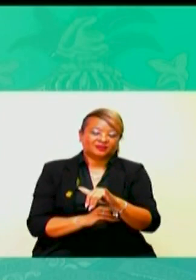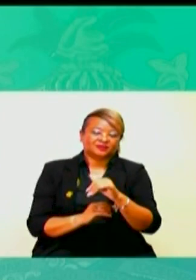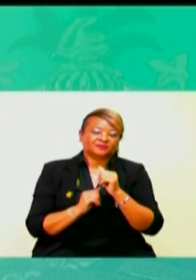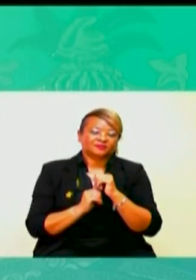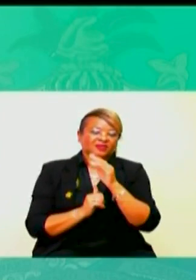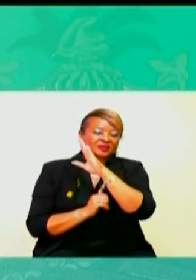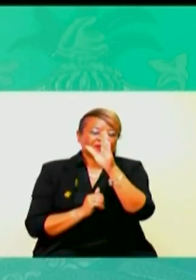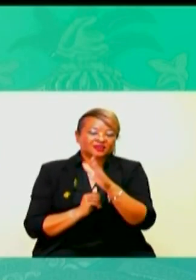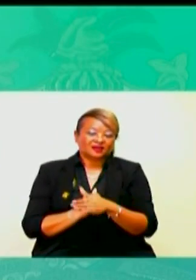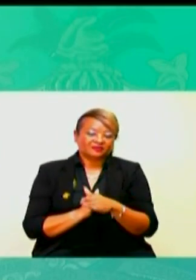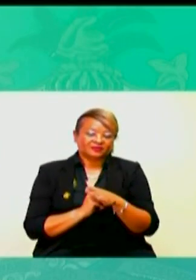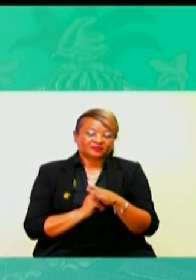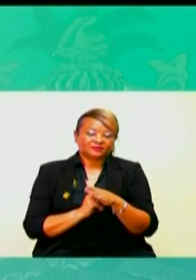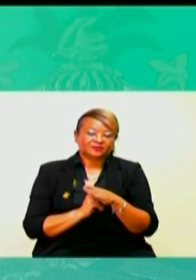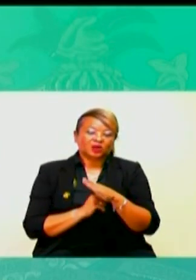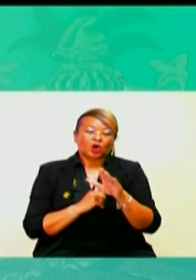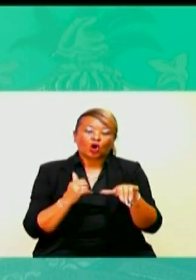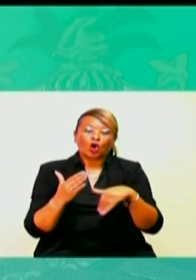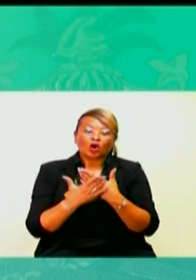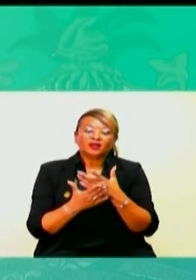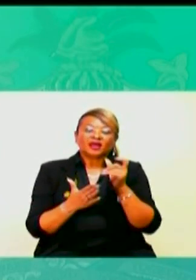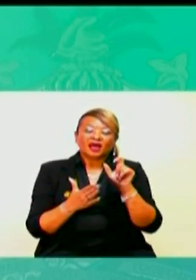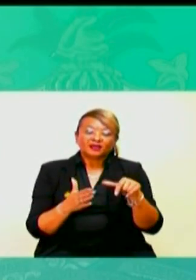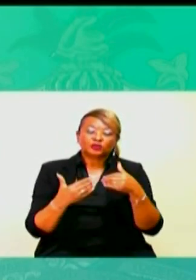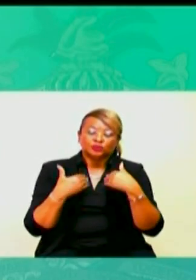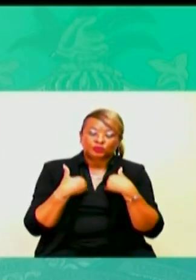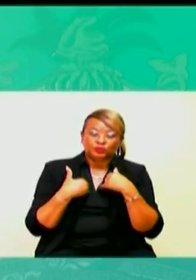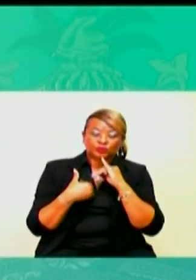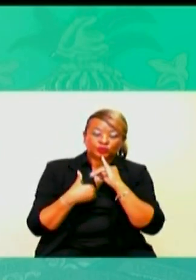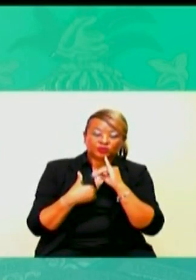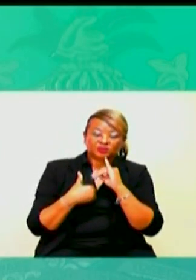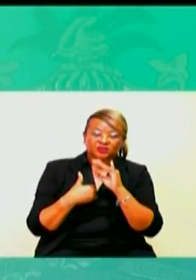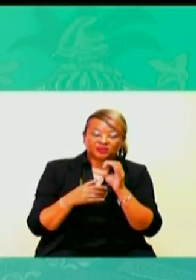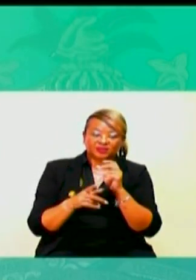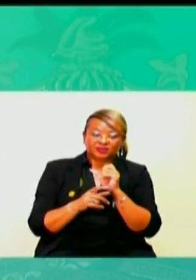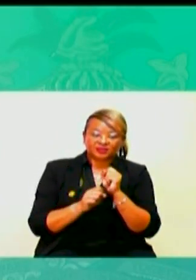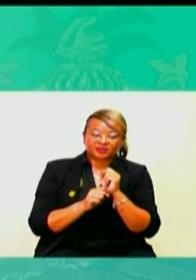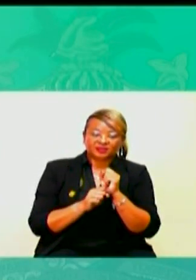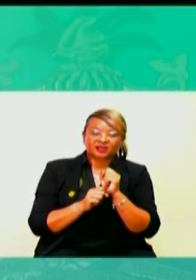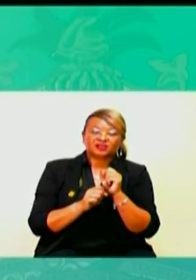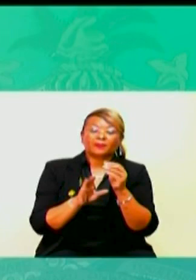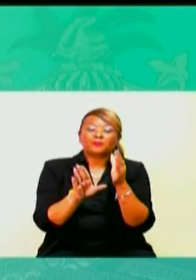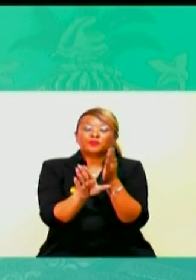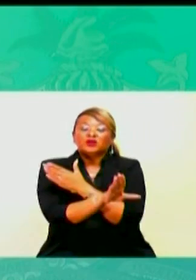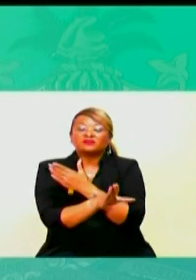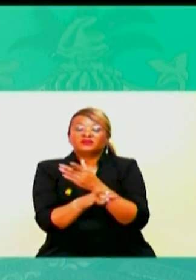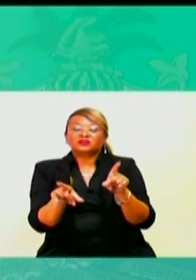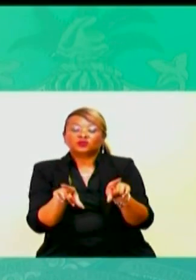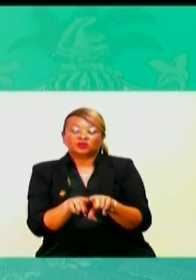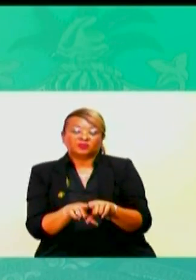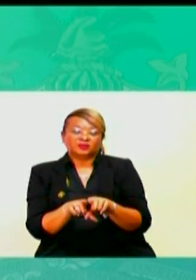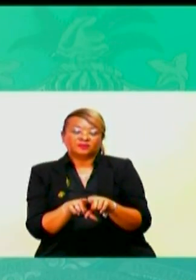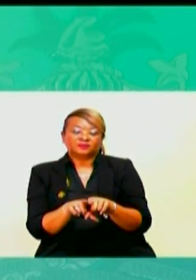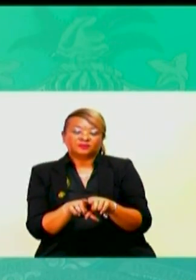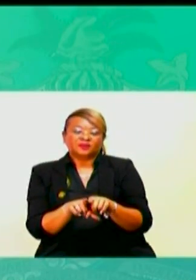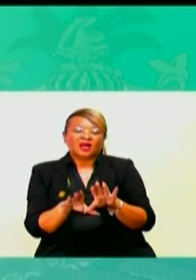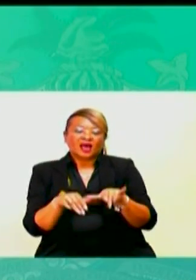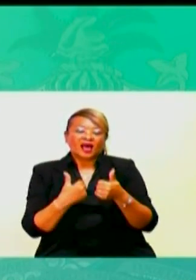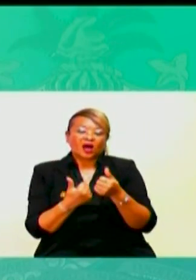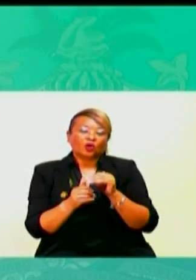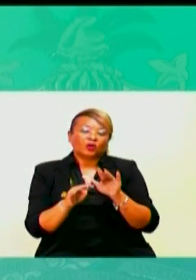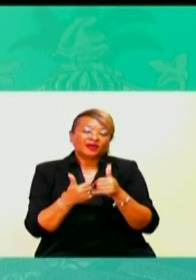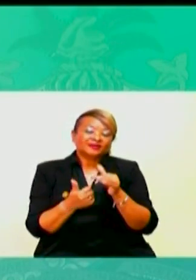in Oba? All they had to do, Madam Speaker, is to take the previous agreements. How is it? How is